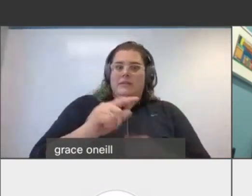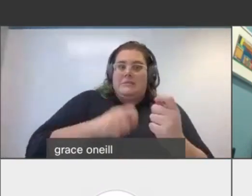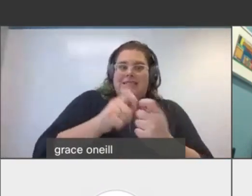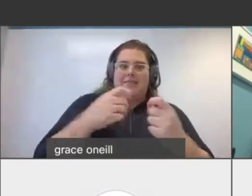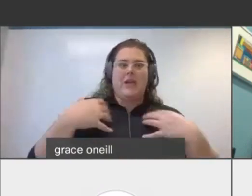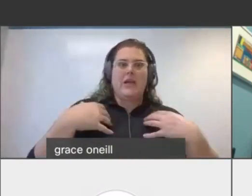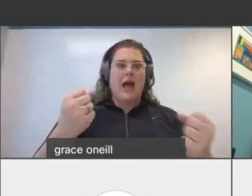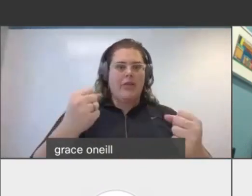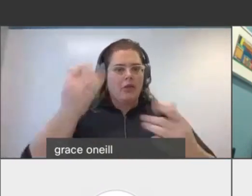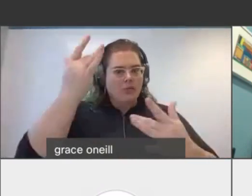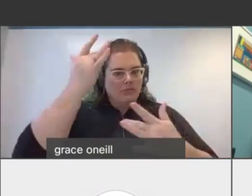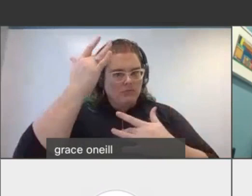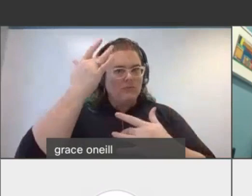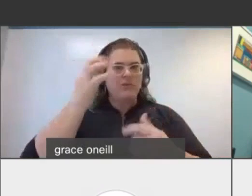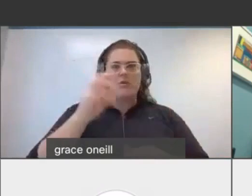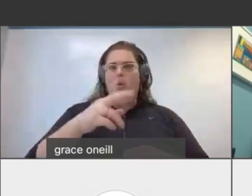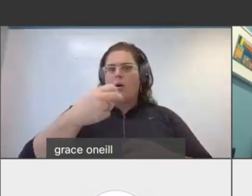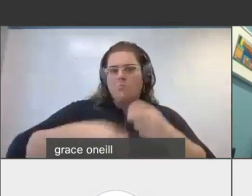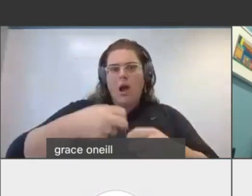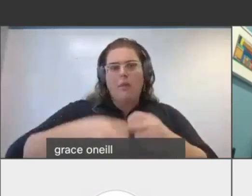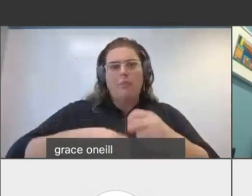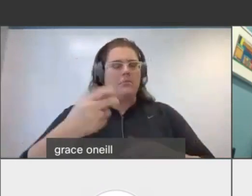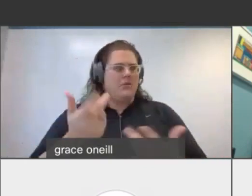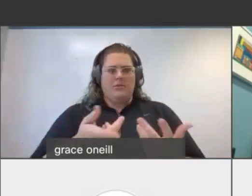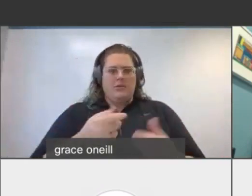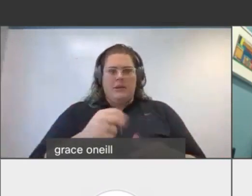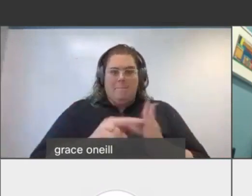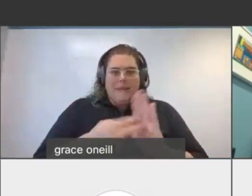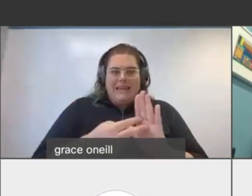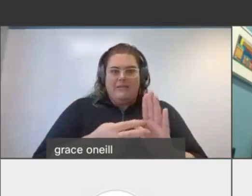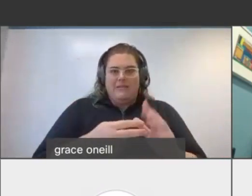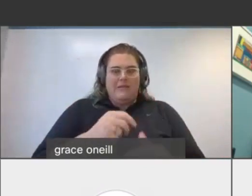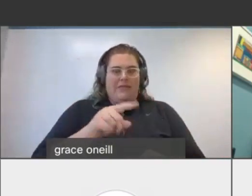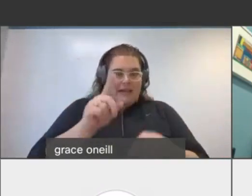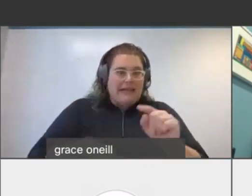prevents them from being able to get a vaccination.